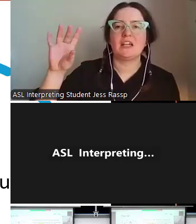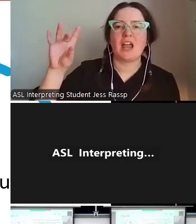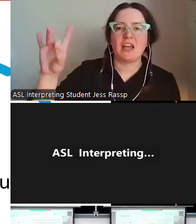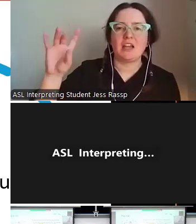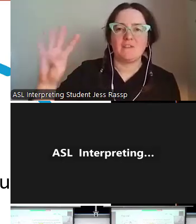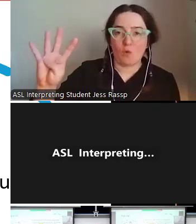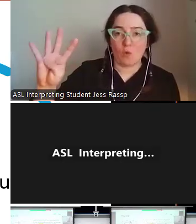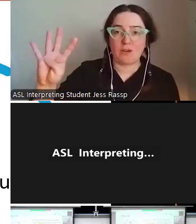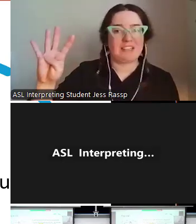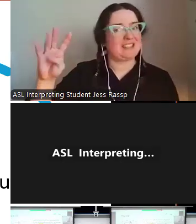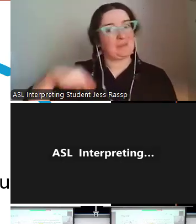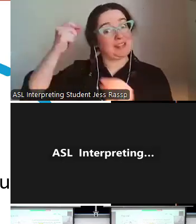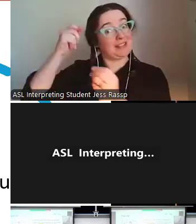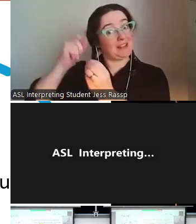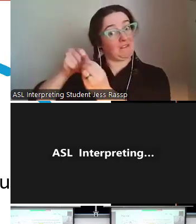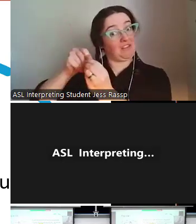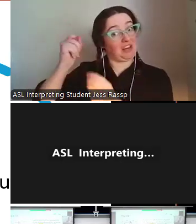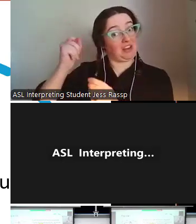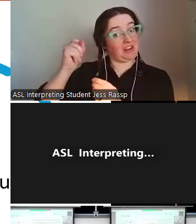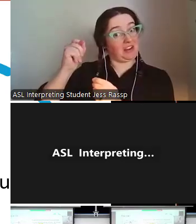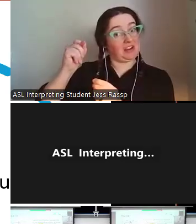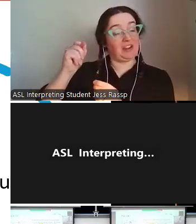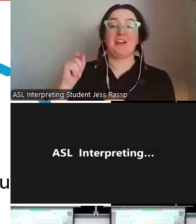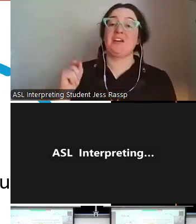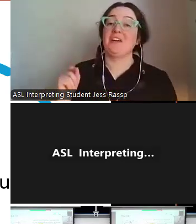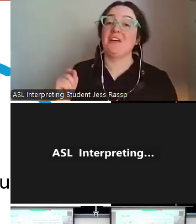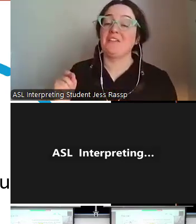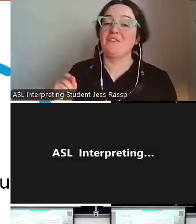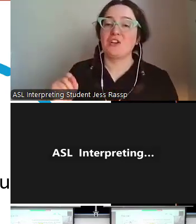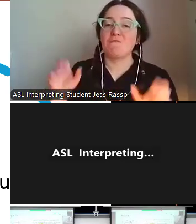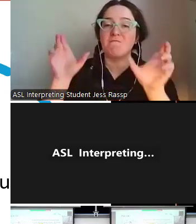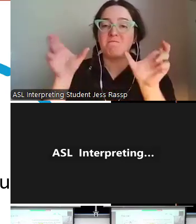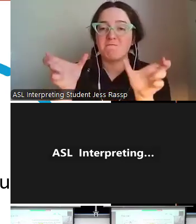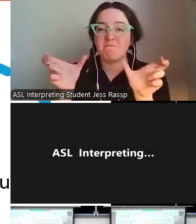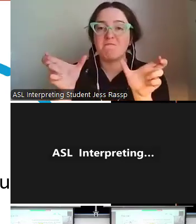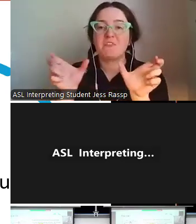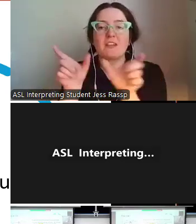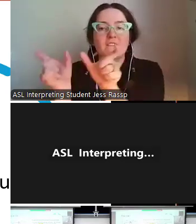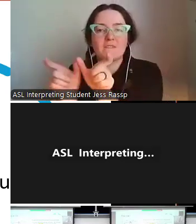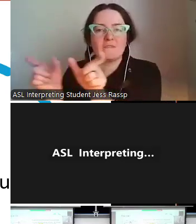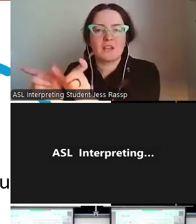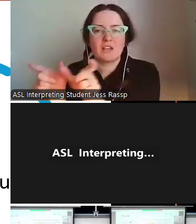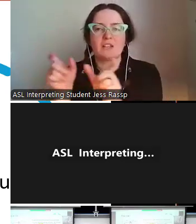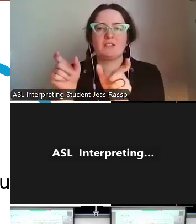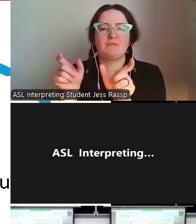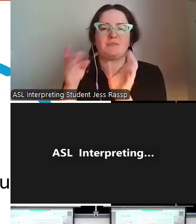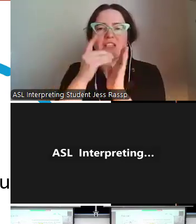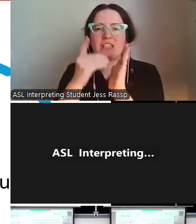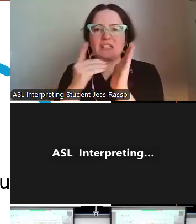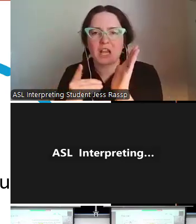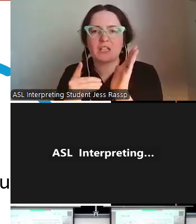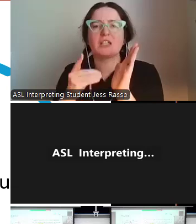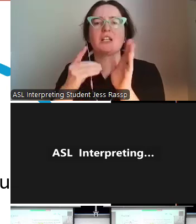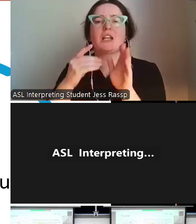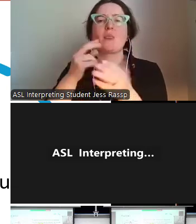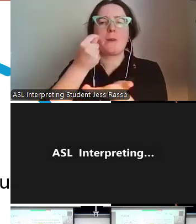very specific, but that's the class of inhibitors that they're designing the drugs